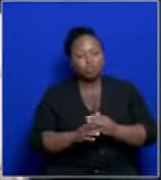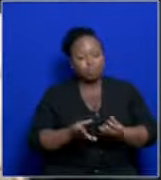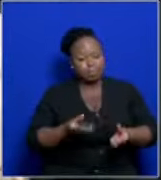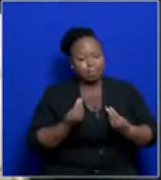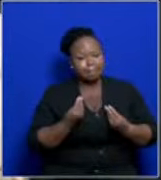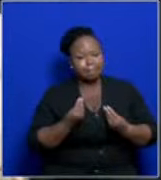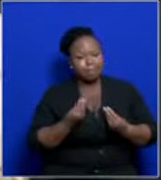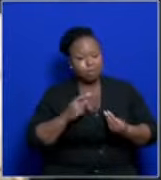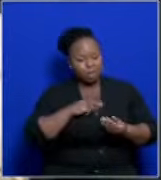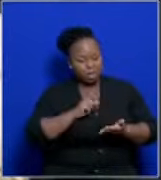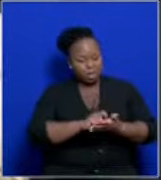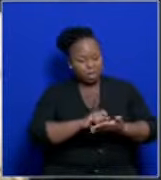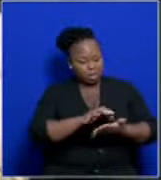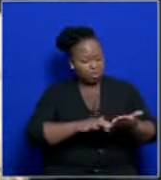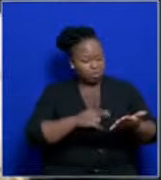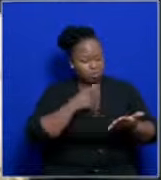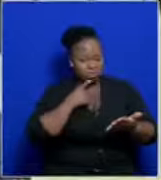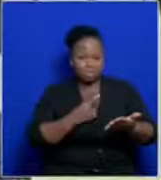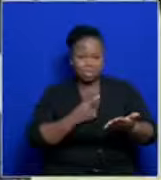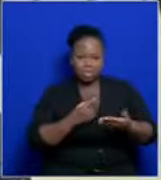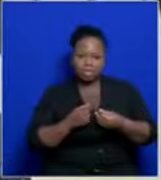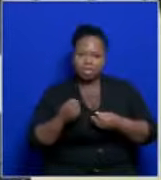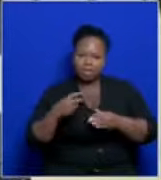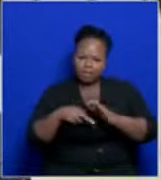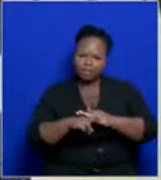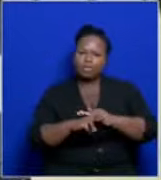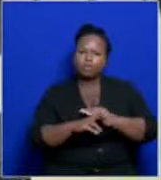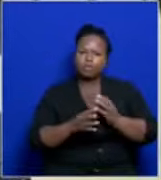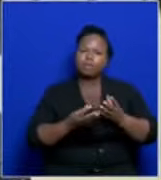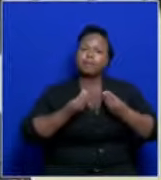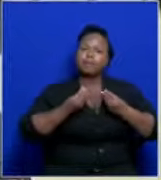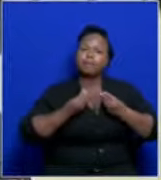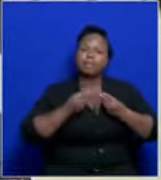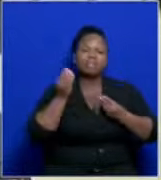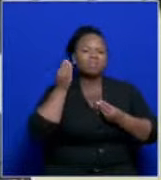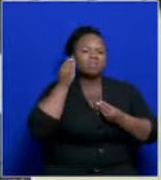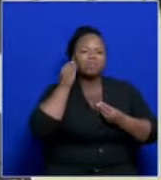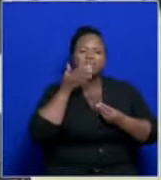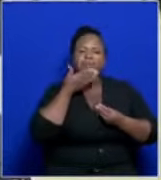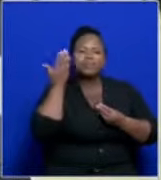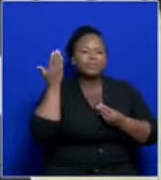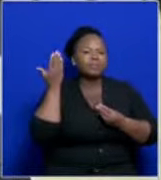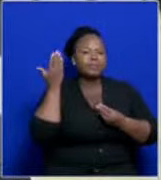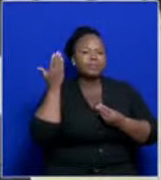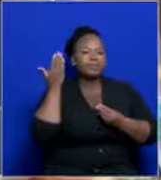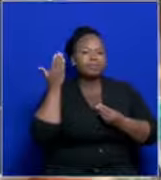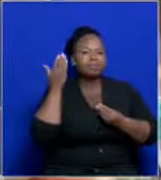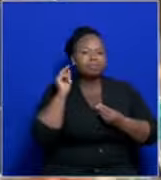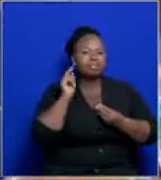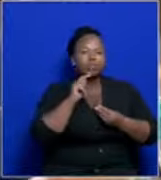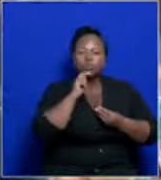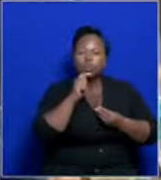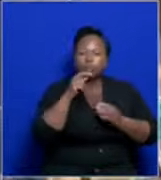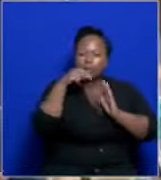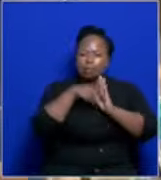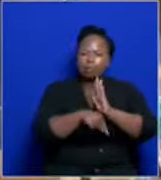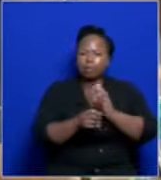clip was without any details of the incident. But we've seen that clip.